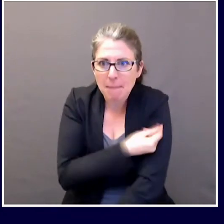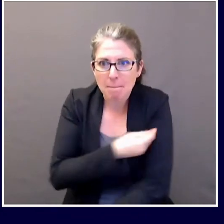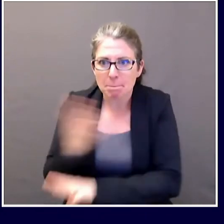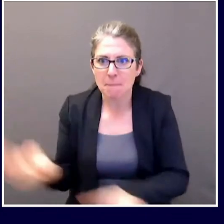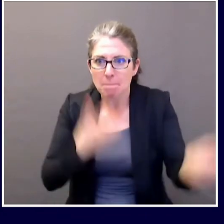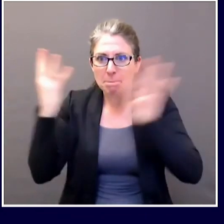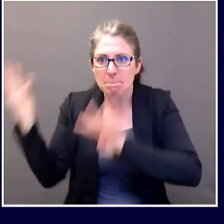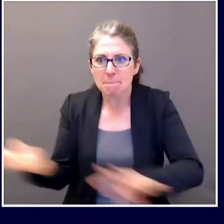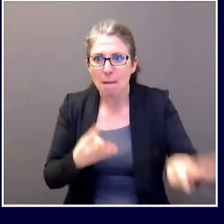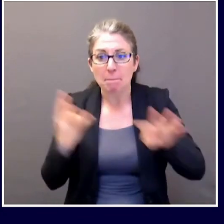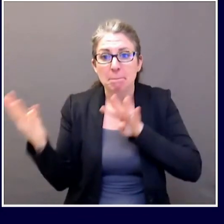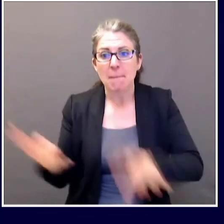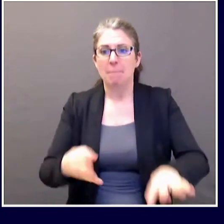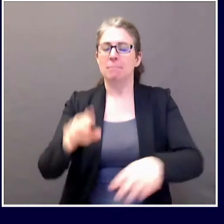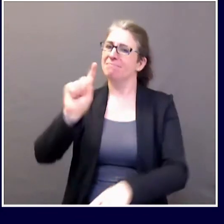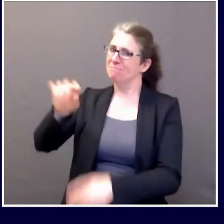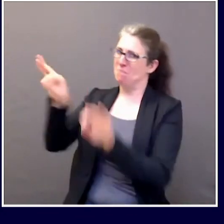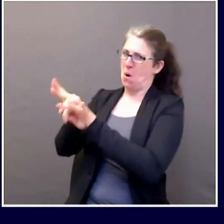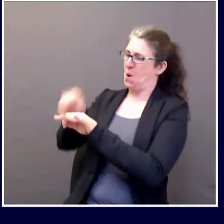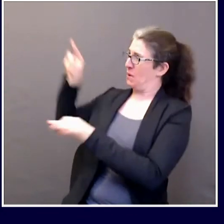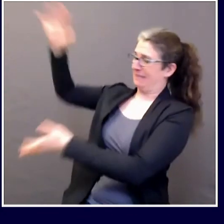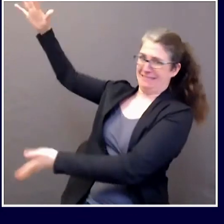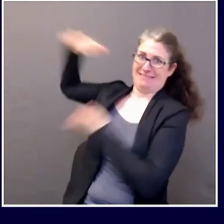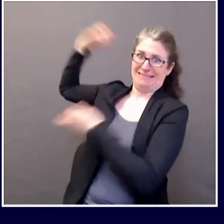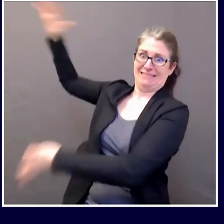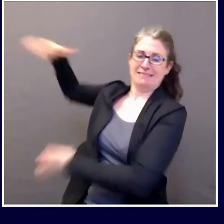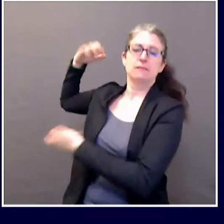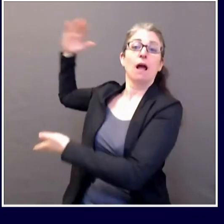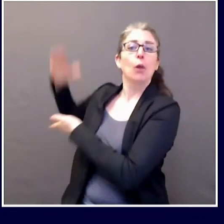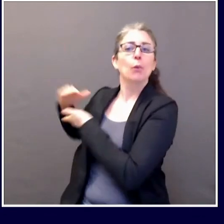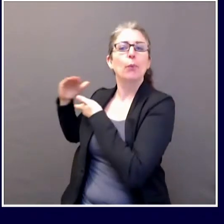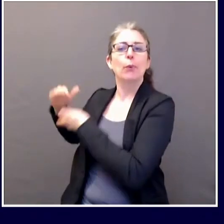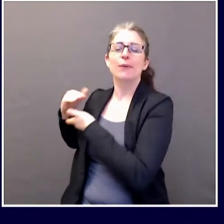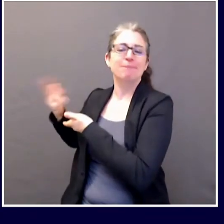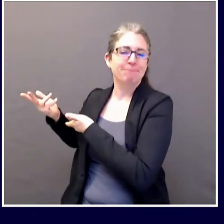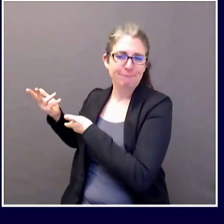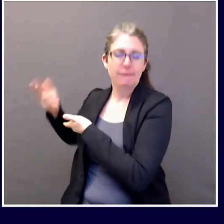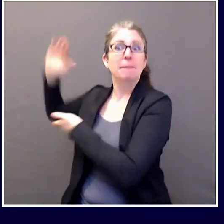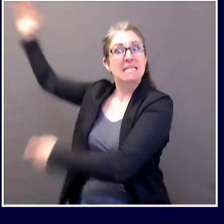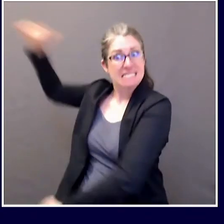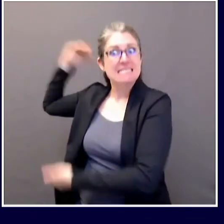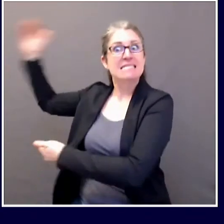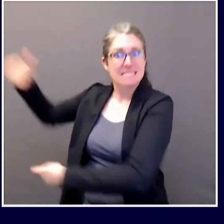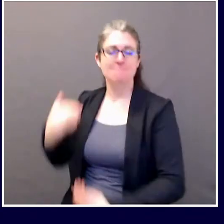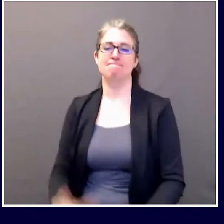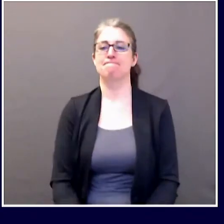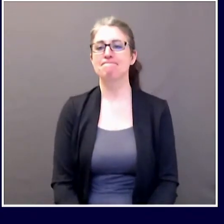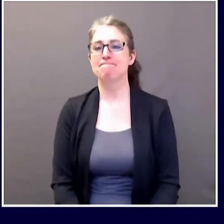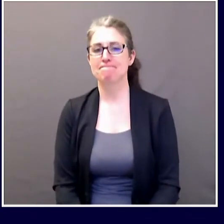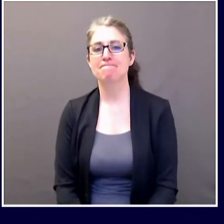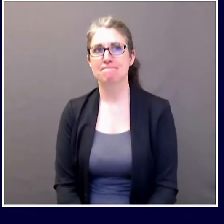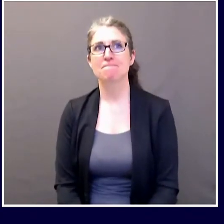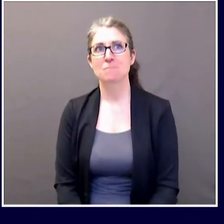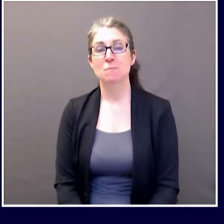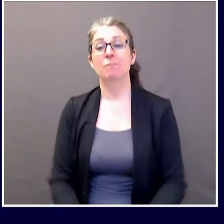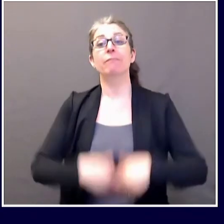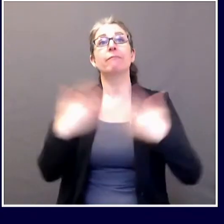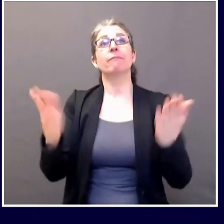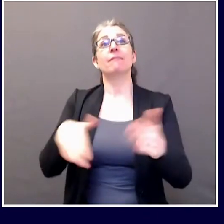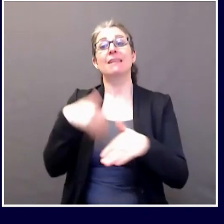but uniformly positive. And finally, before we turn to some questions this